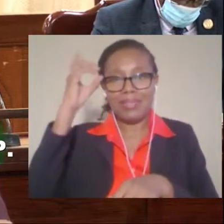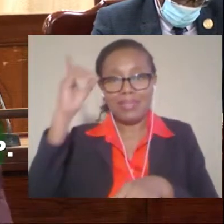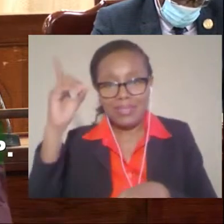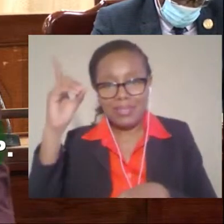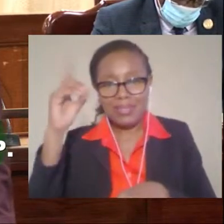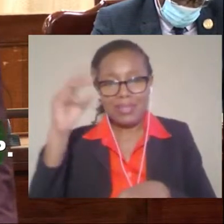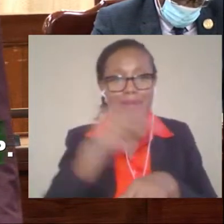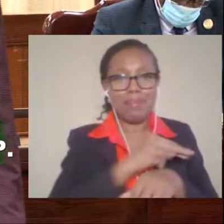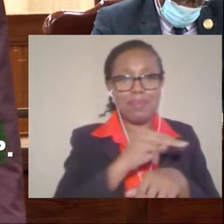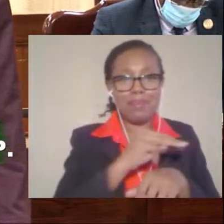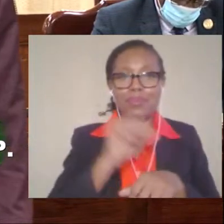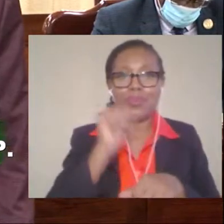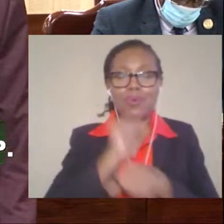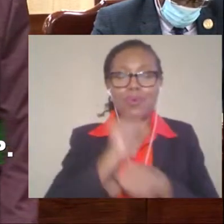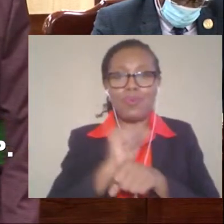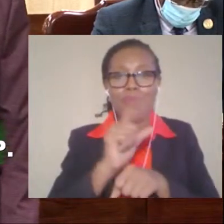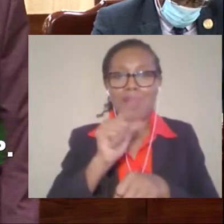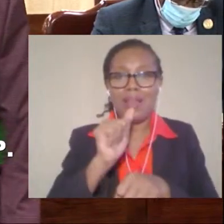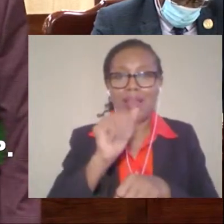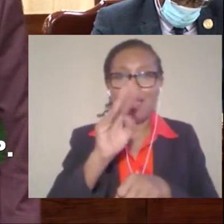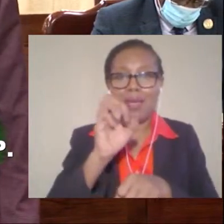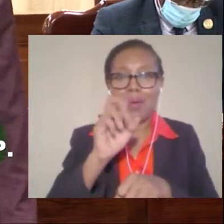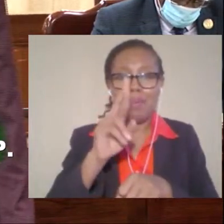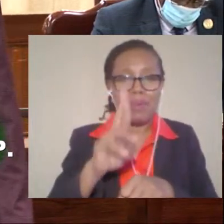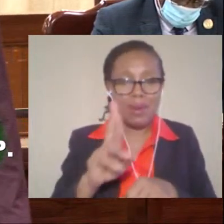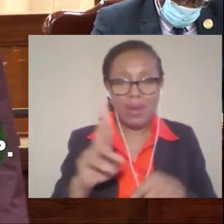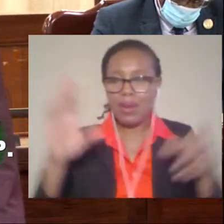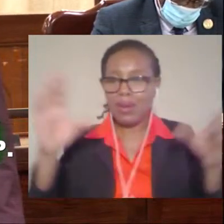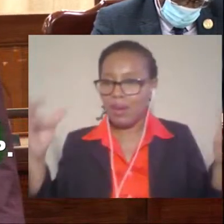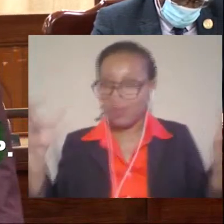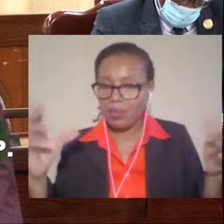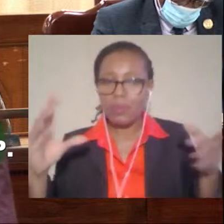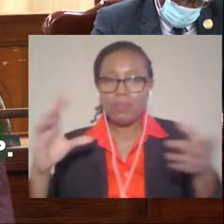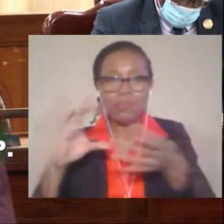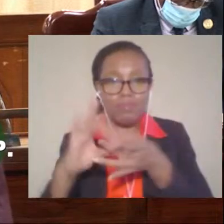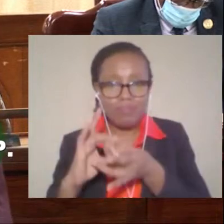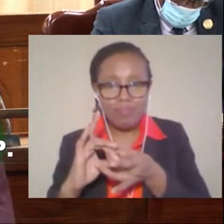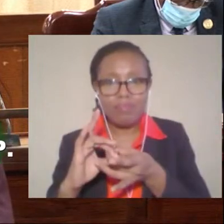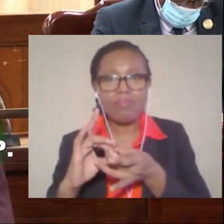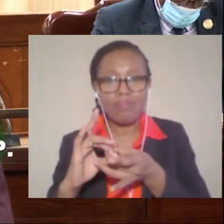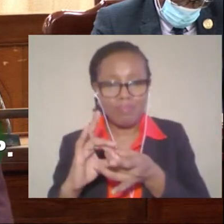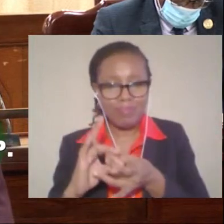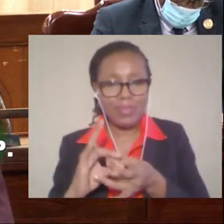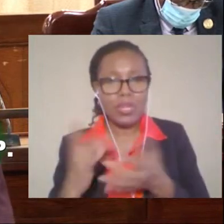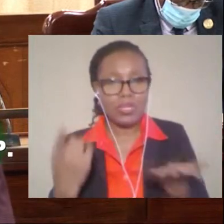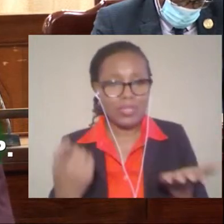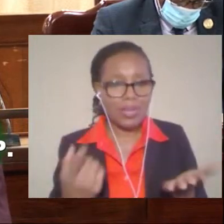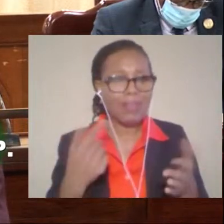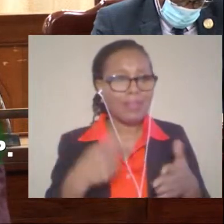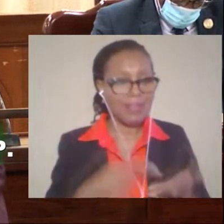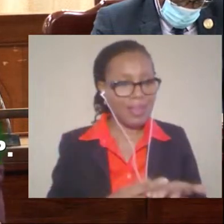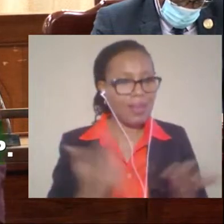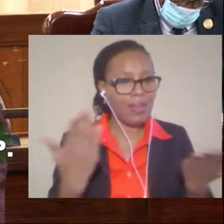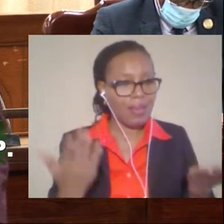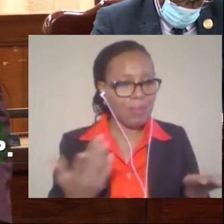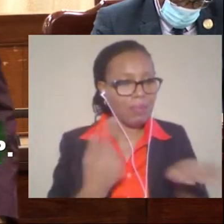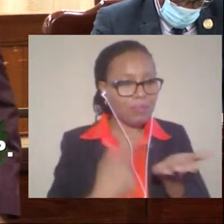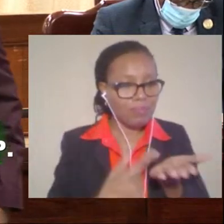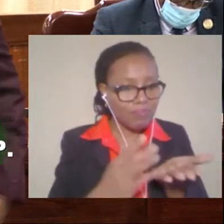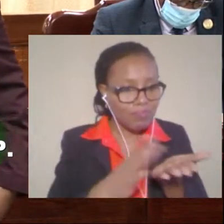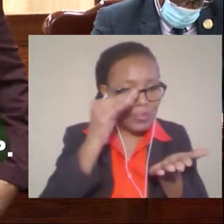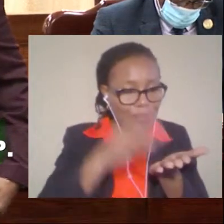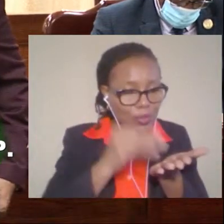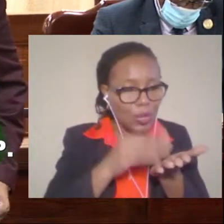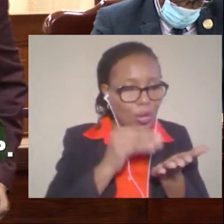to ensure that we produce the kind of skills in labor, the kind of qualifications in the